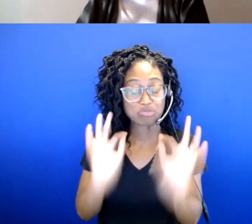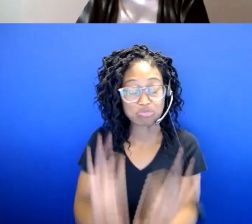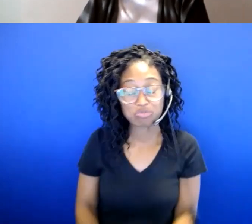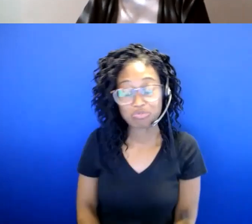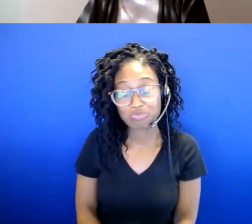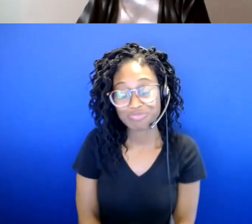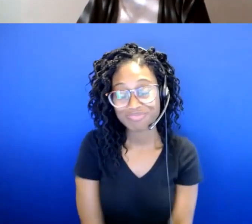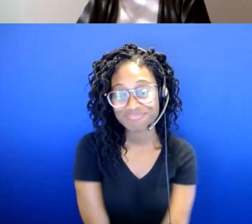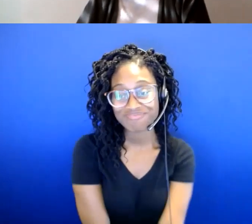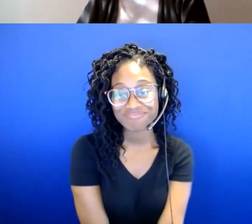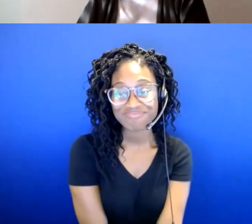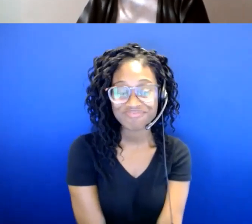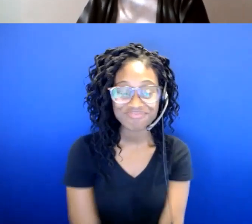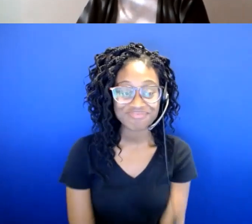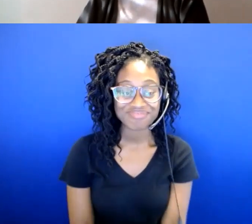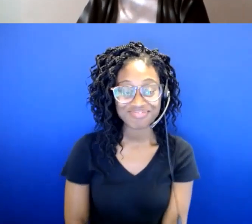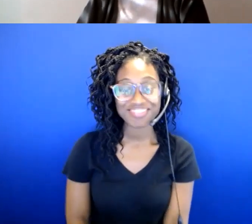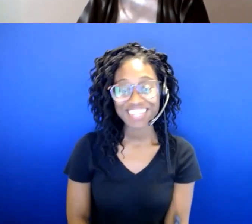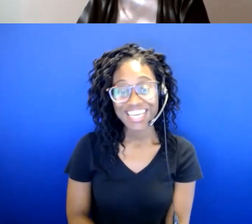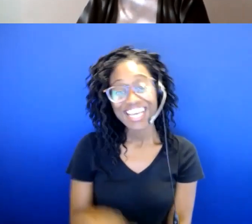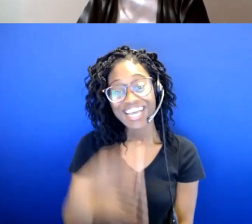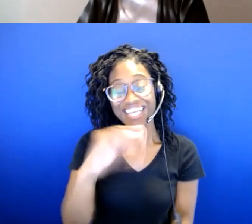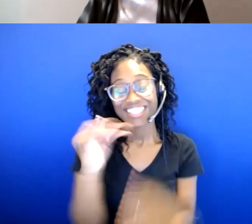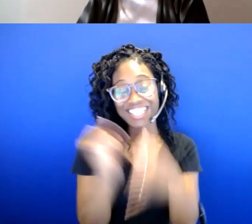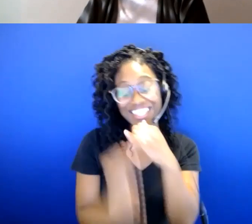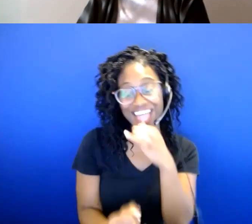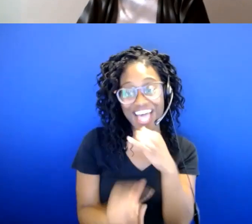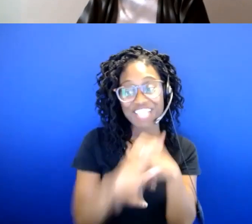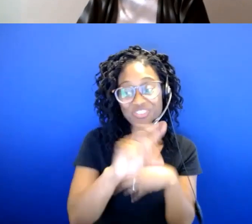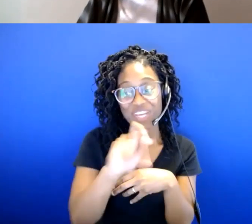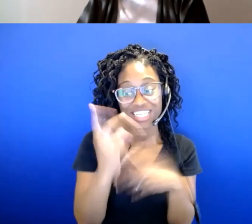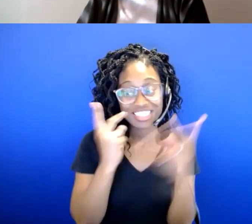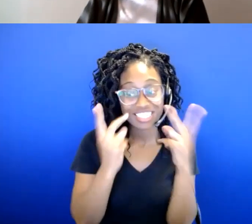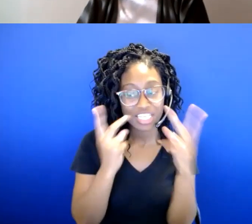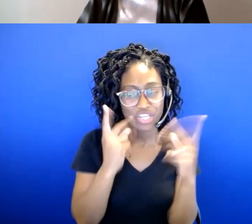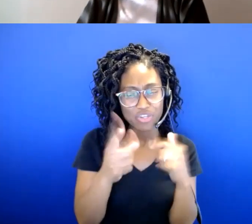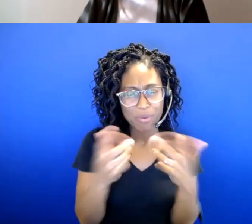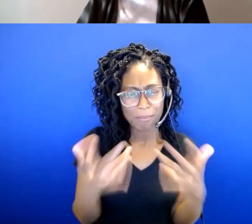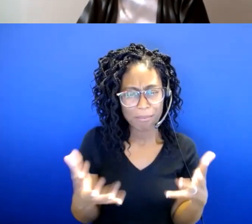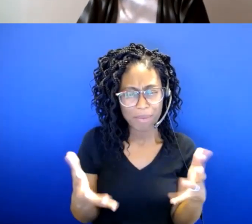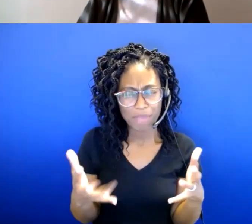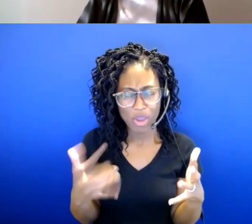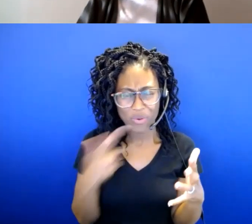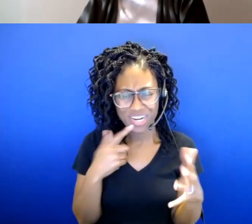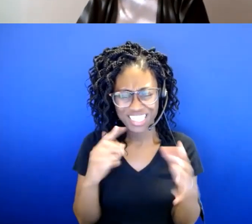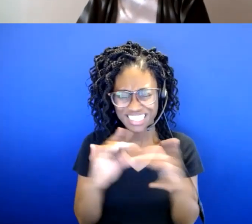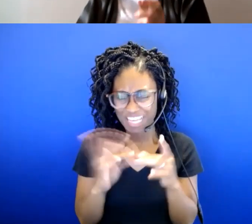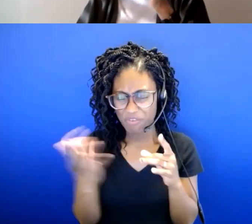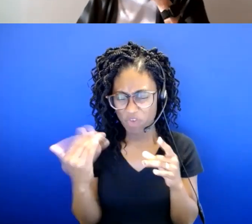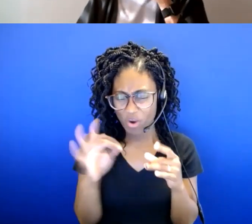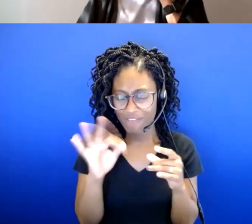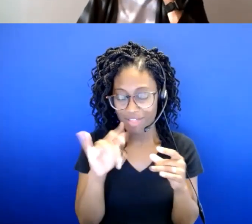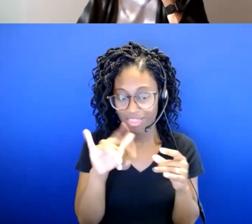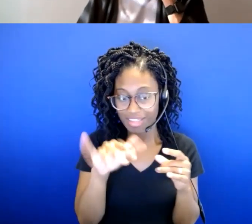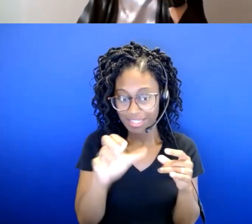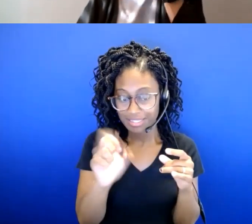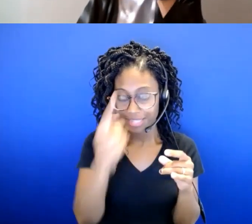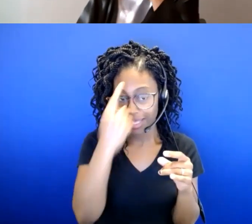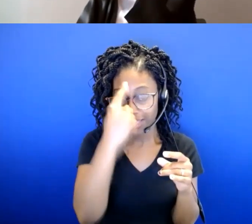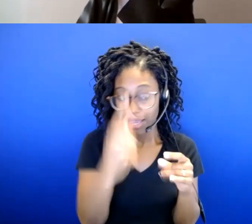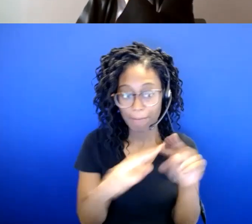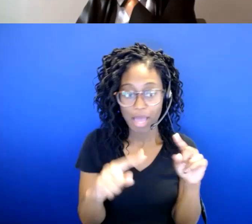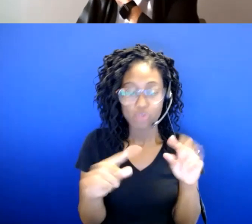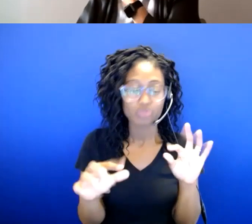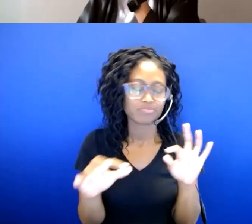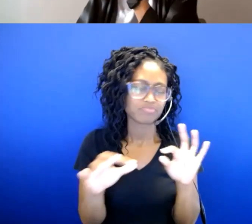Okay, the last question I see here, you actually may have addressed, Felice, earlier, but it's worth noting